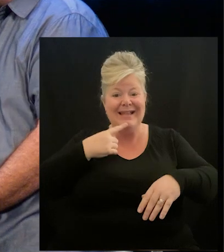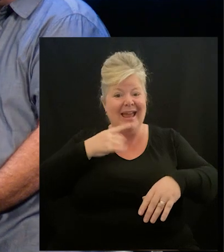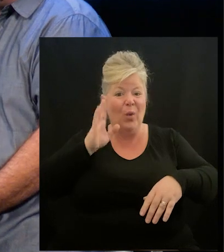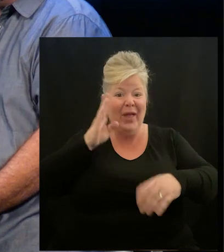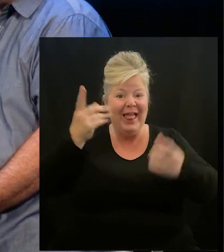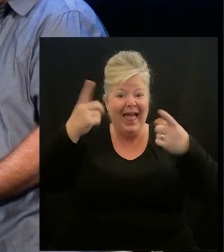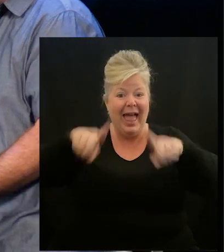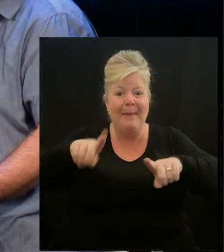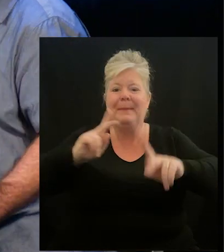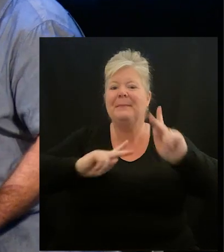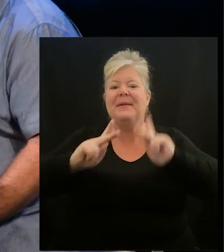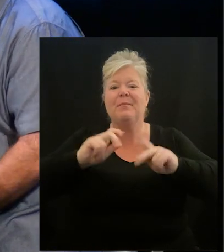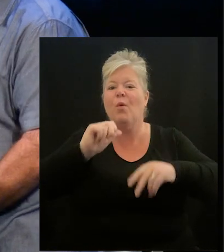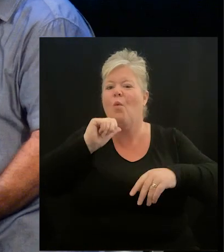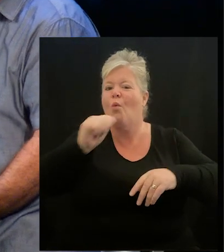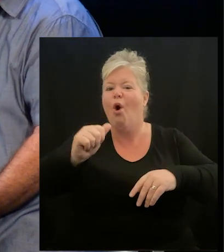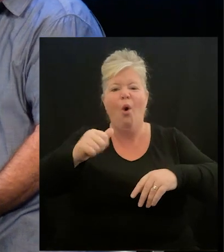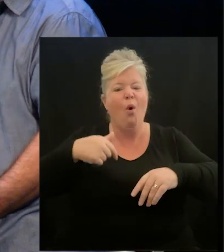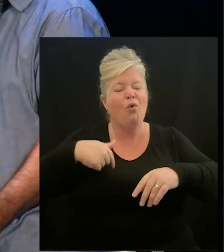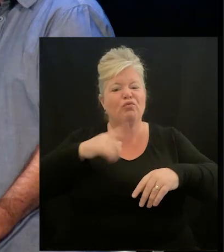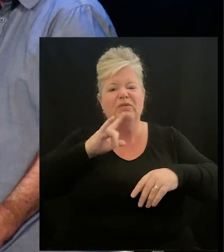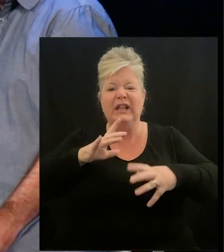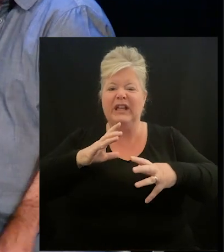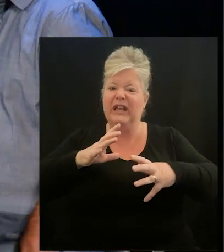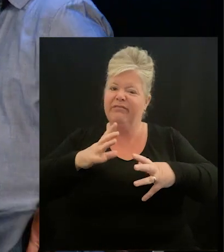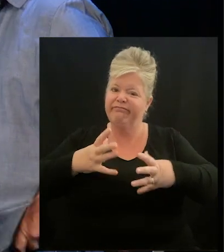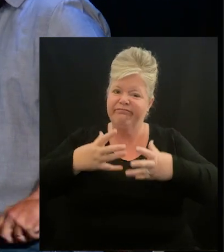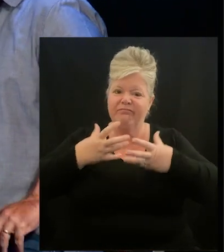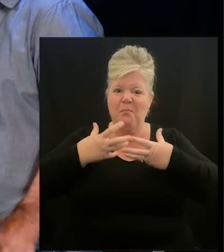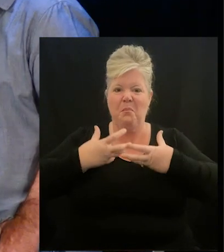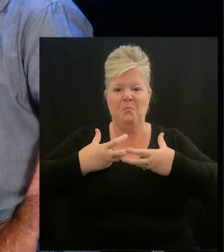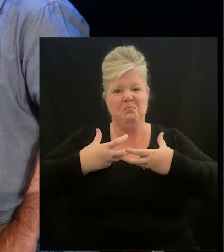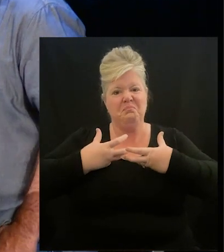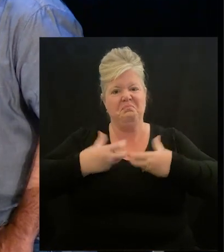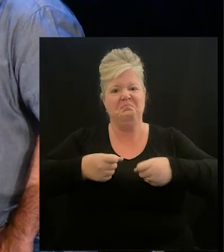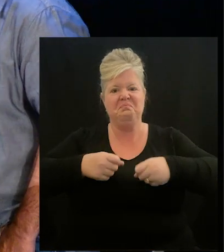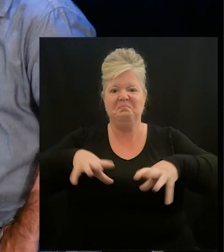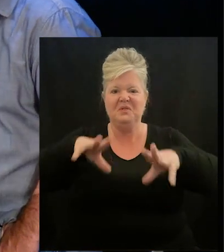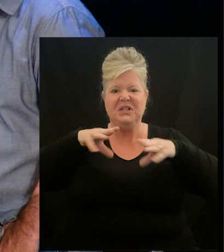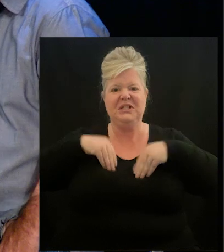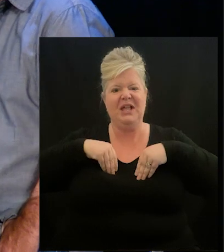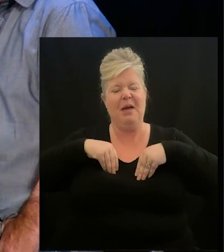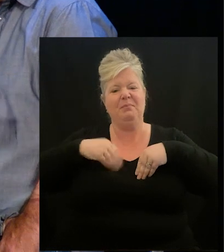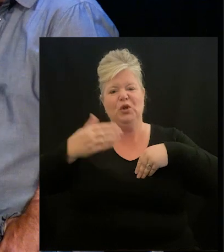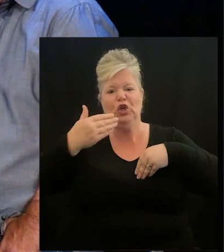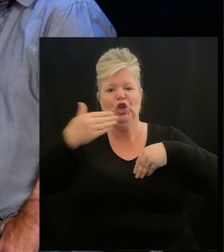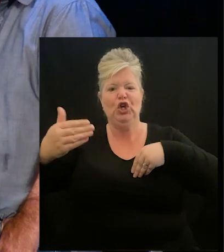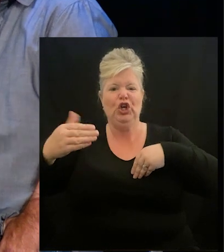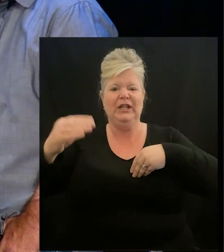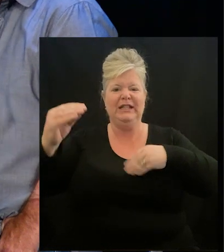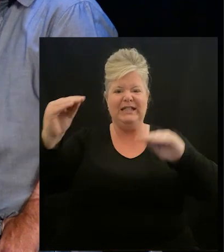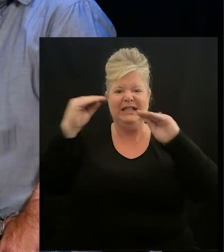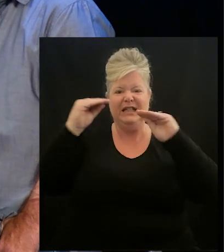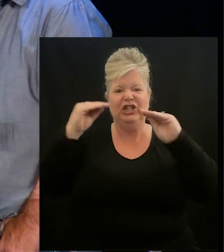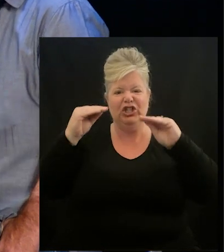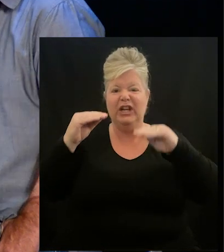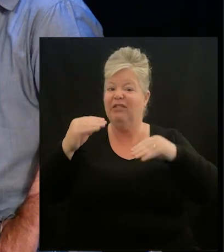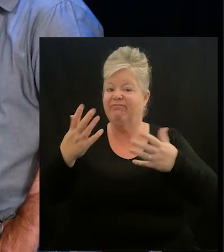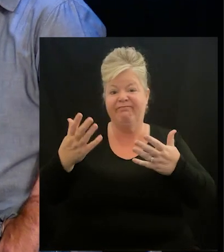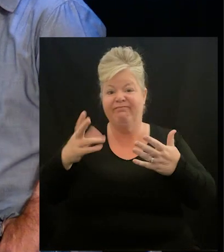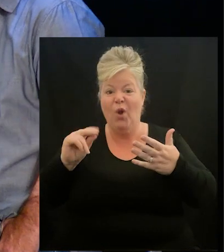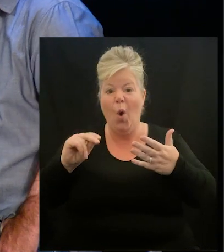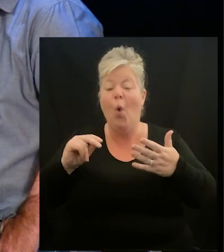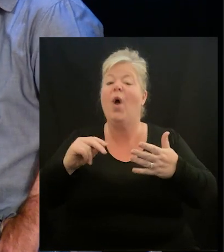up with sound doctrine. Instead, to suit their own desires, they will gather around them a great number